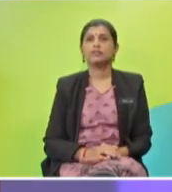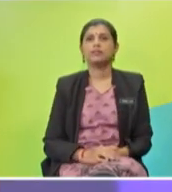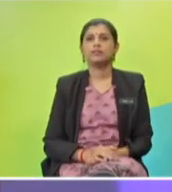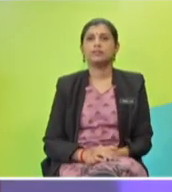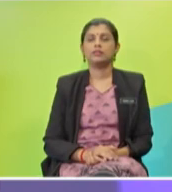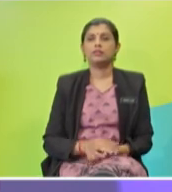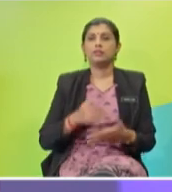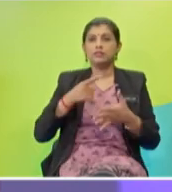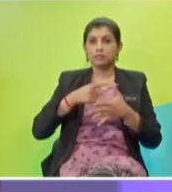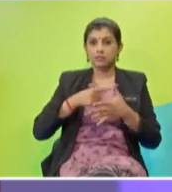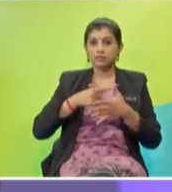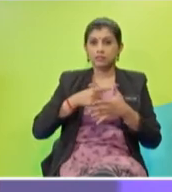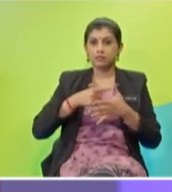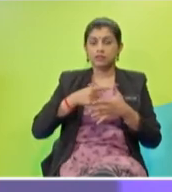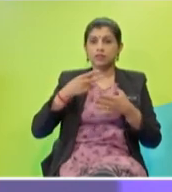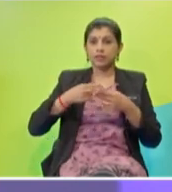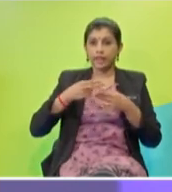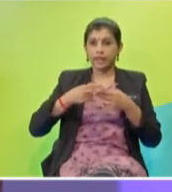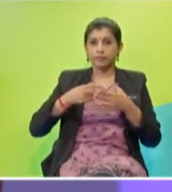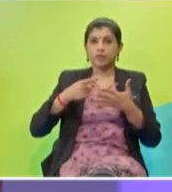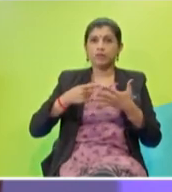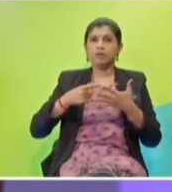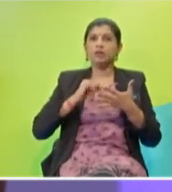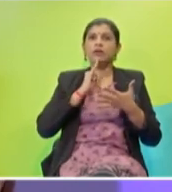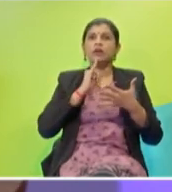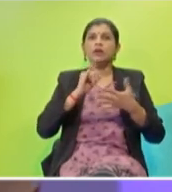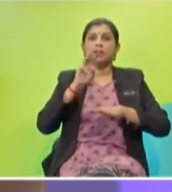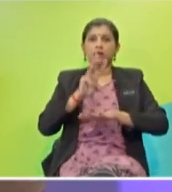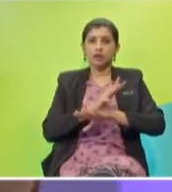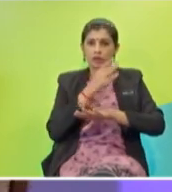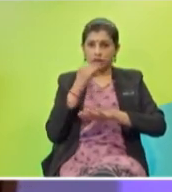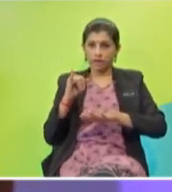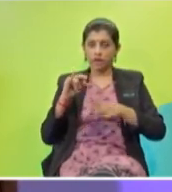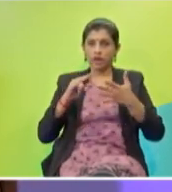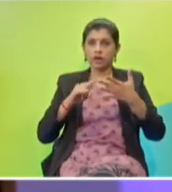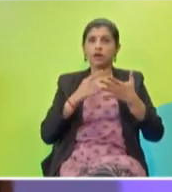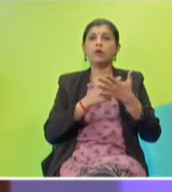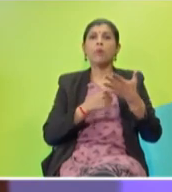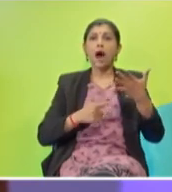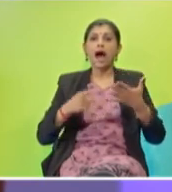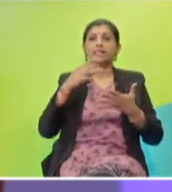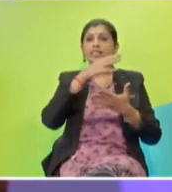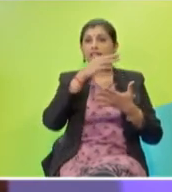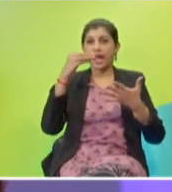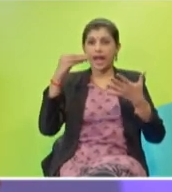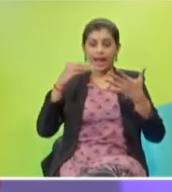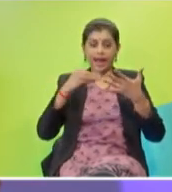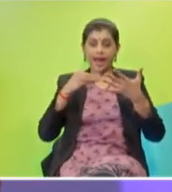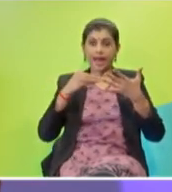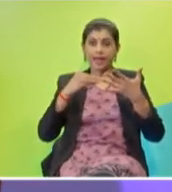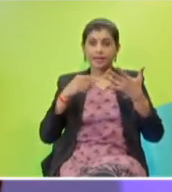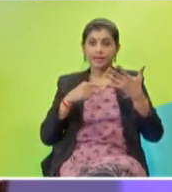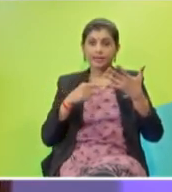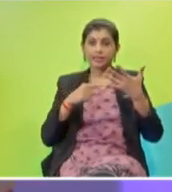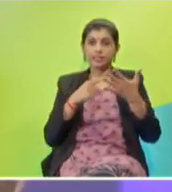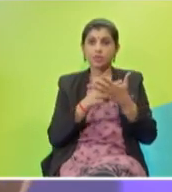have and lastly is what. Okay? Alright, Chris? We have who. Who. Is wearing.